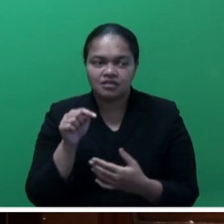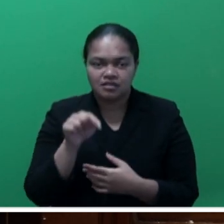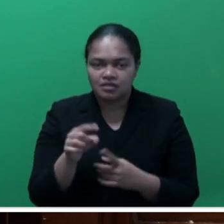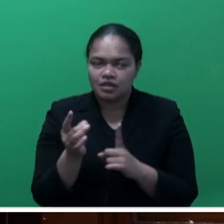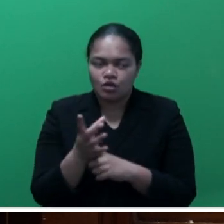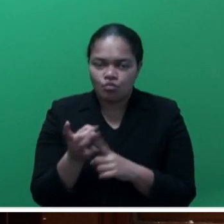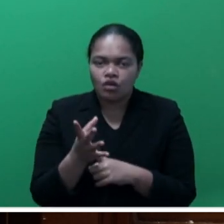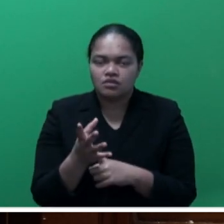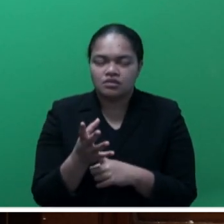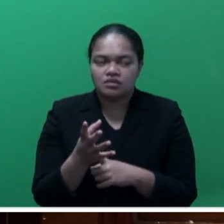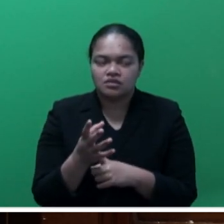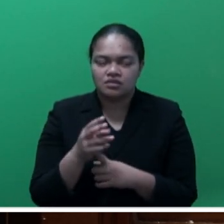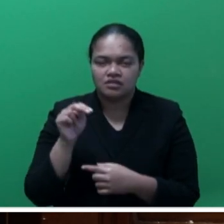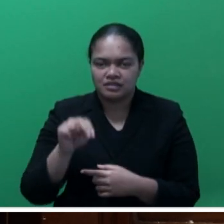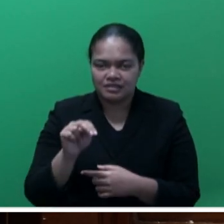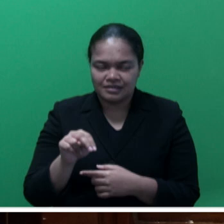important requirement.